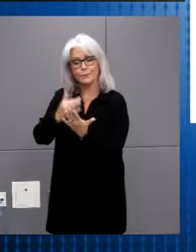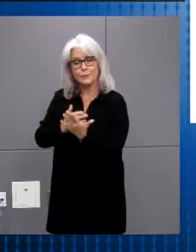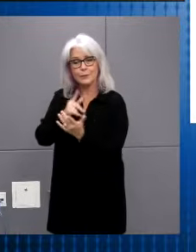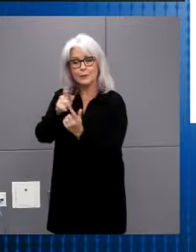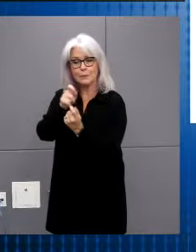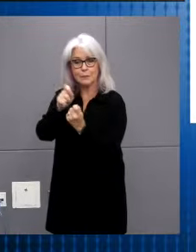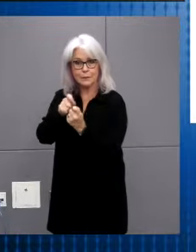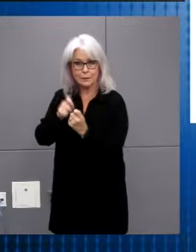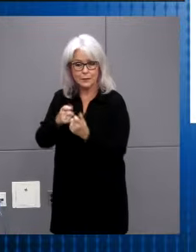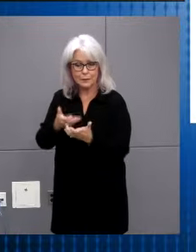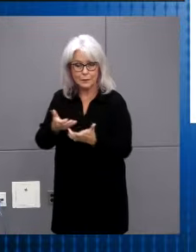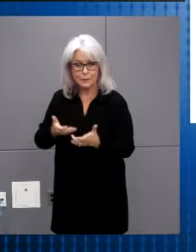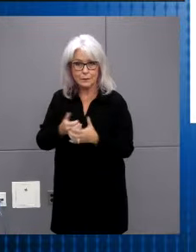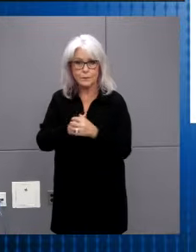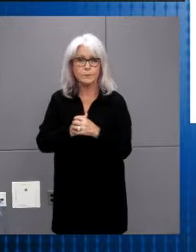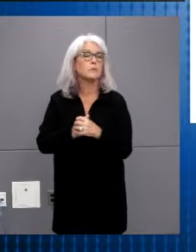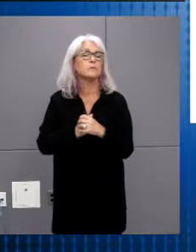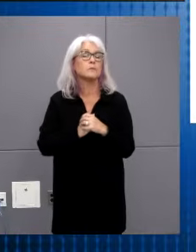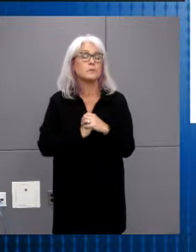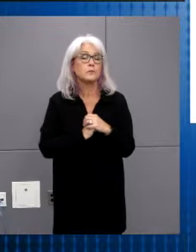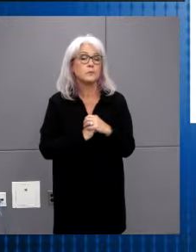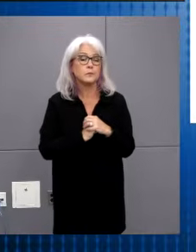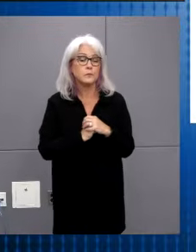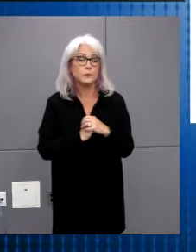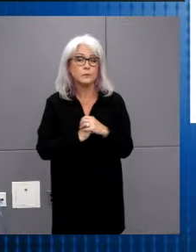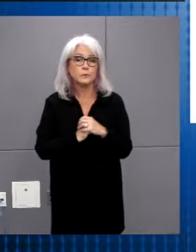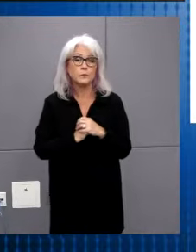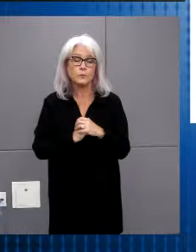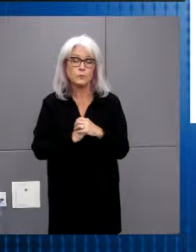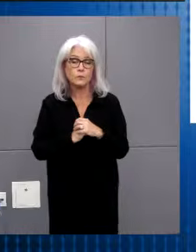specific engagements, I guess I'll say.